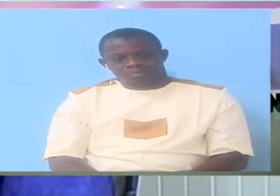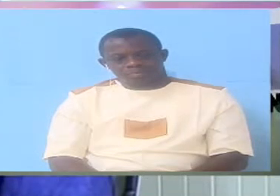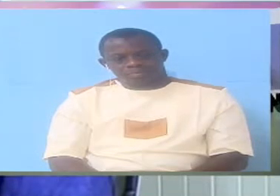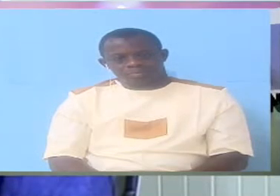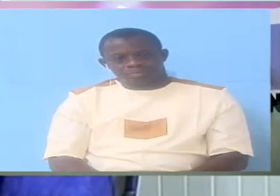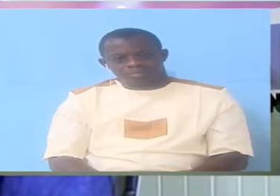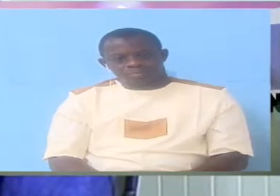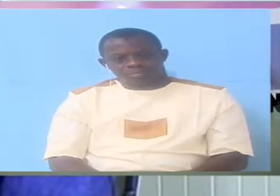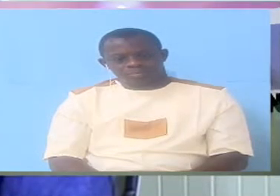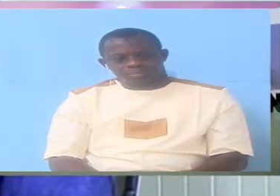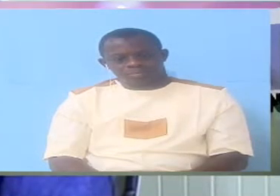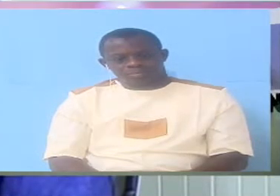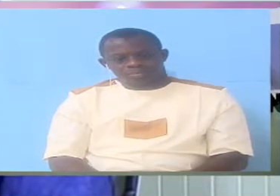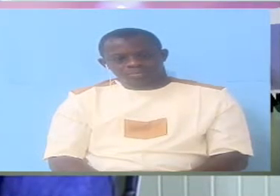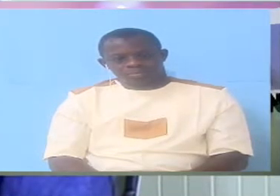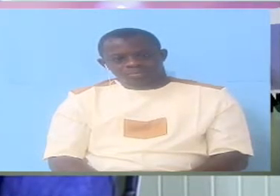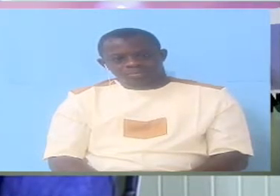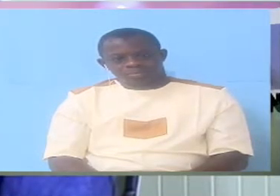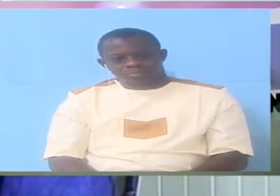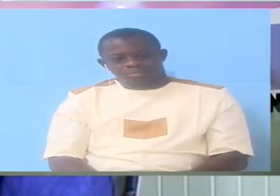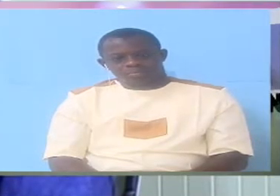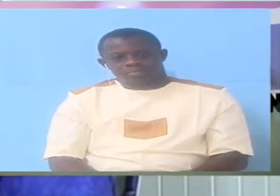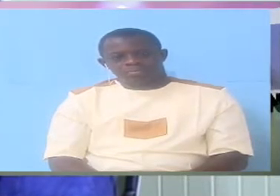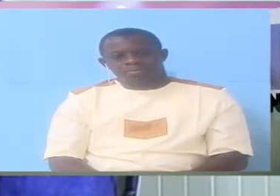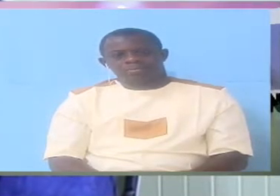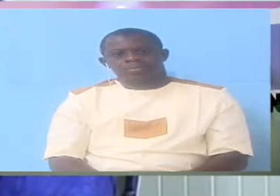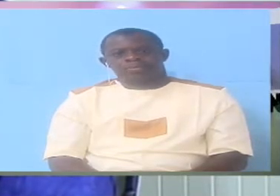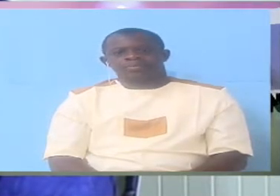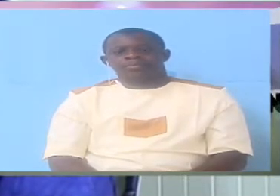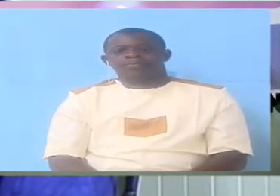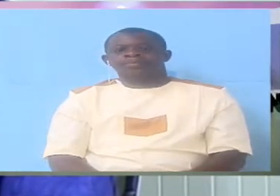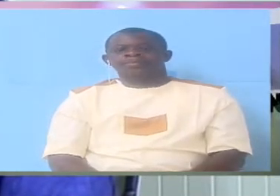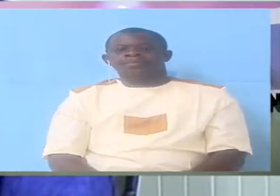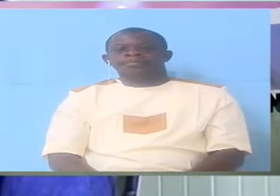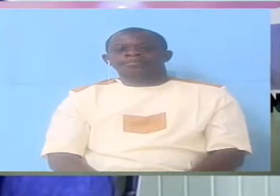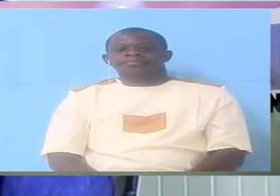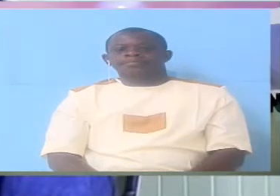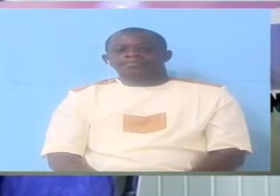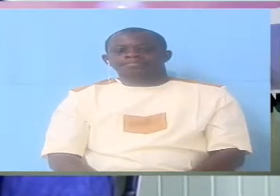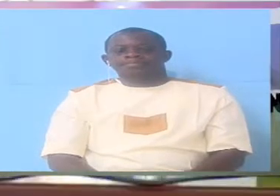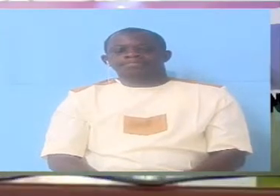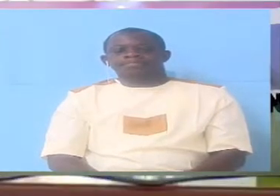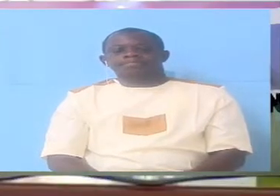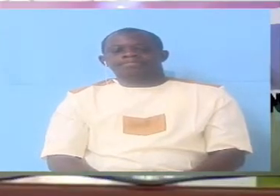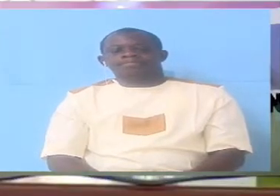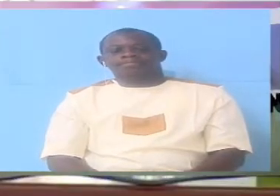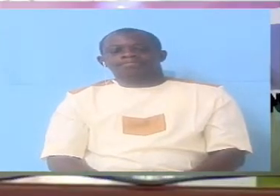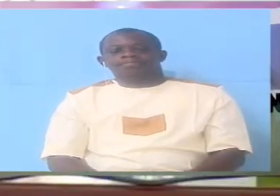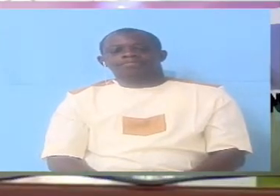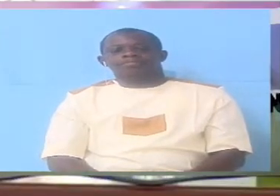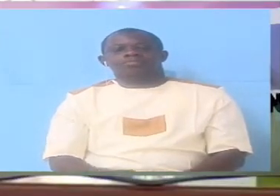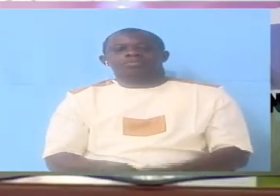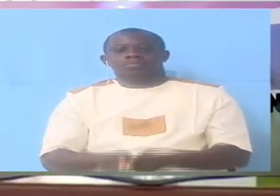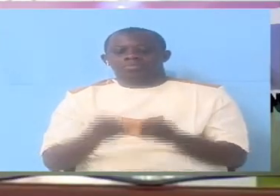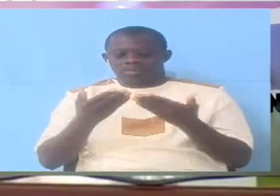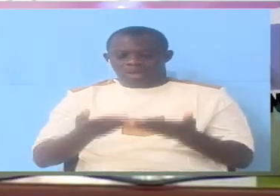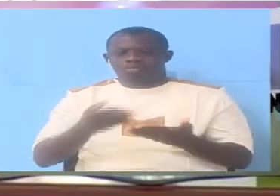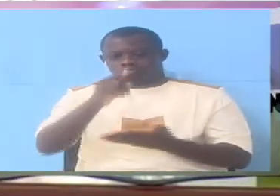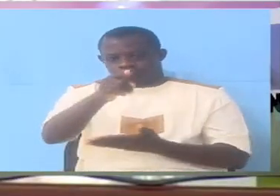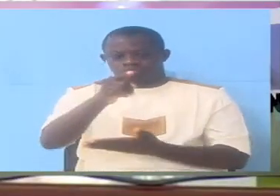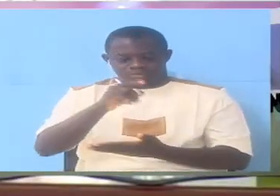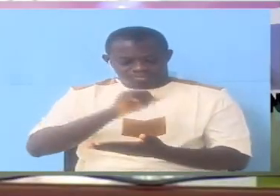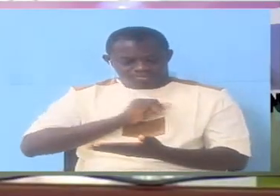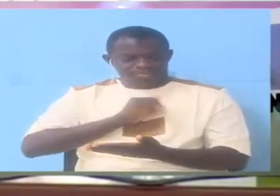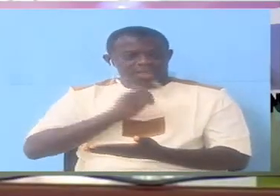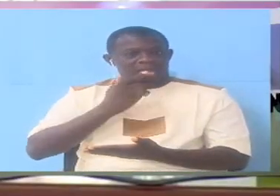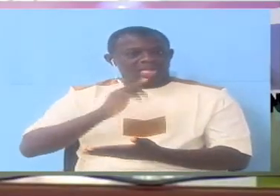ye kumandi wala la pour yesedan rodi wala fannala. Ha. Yes. You have just taken an oath to speak